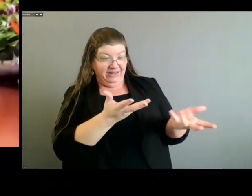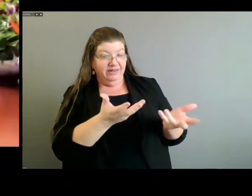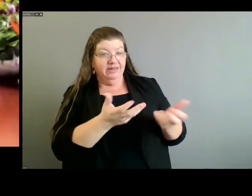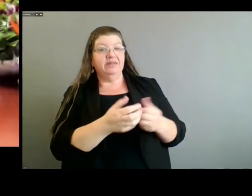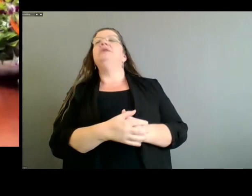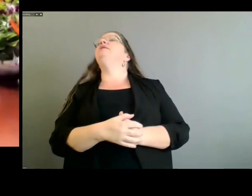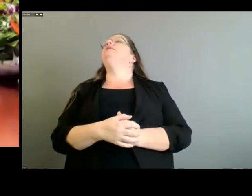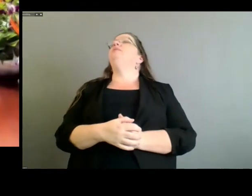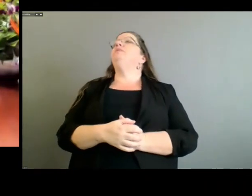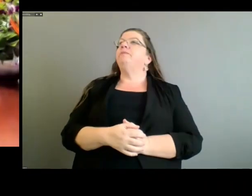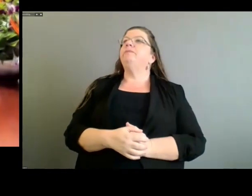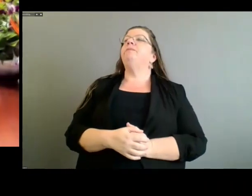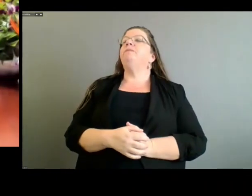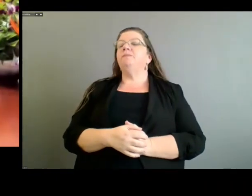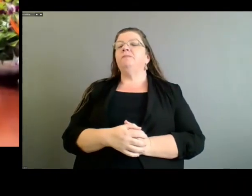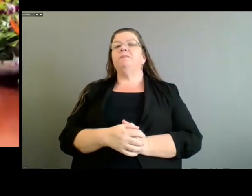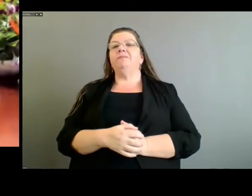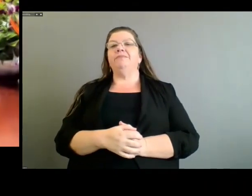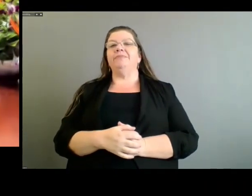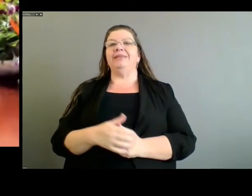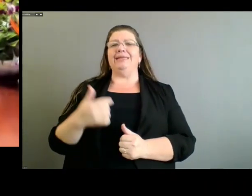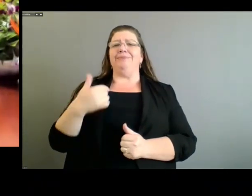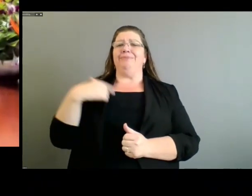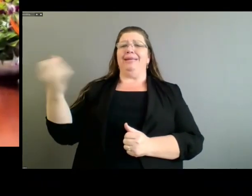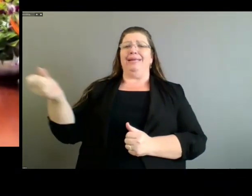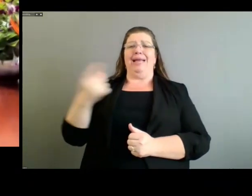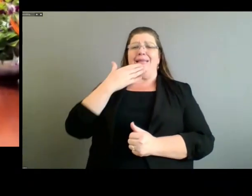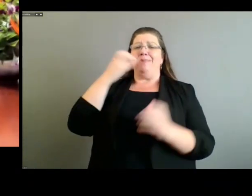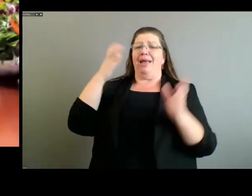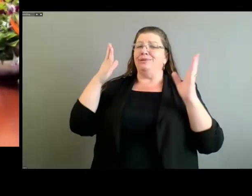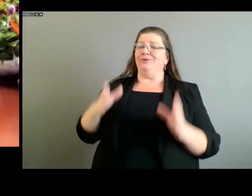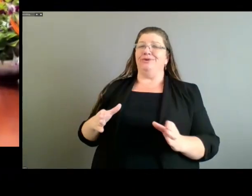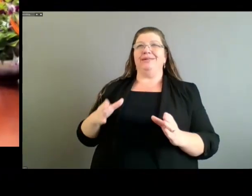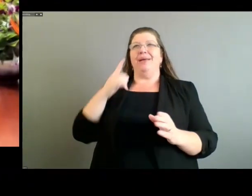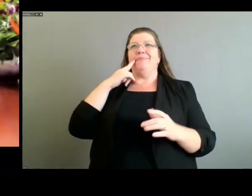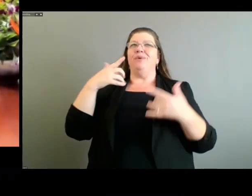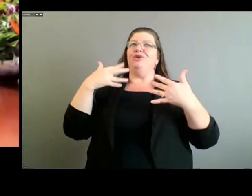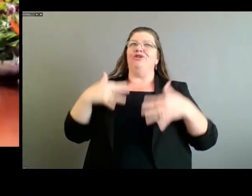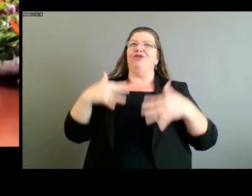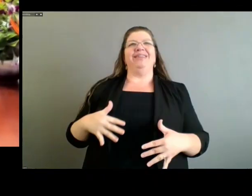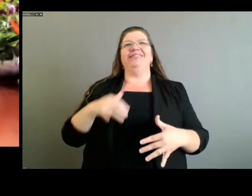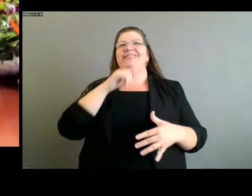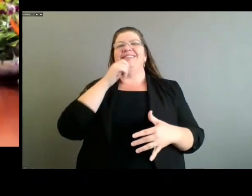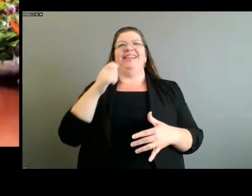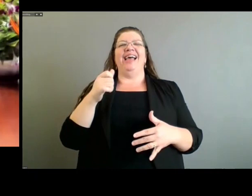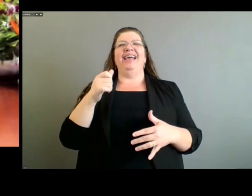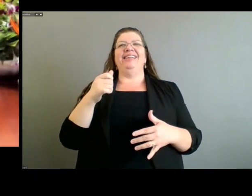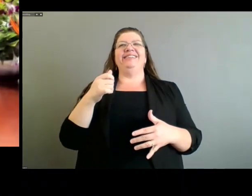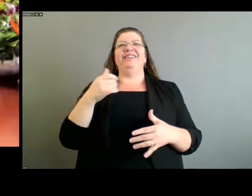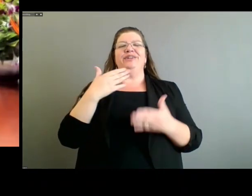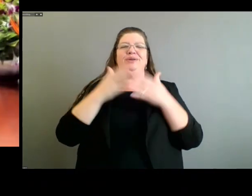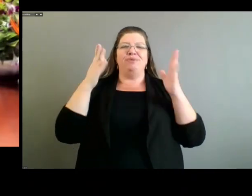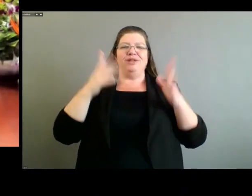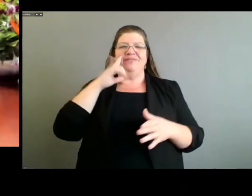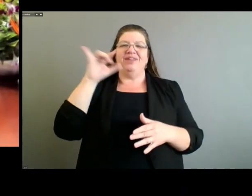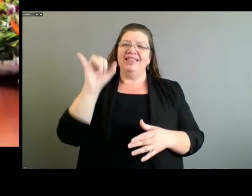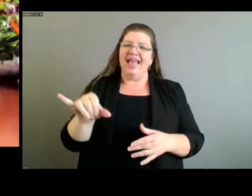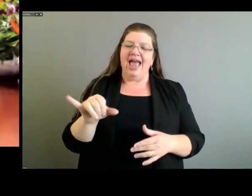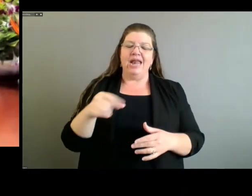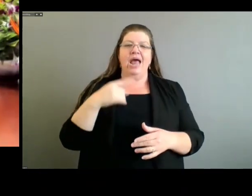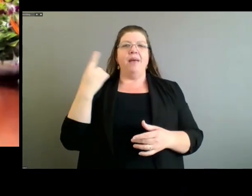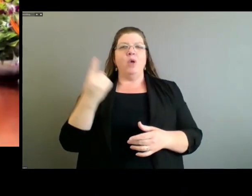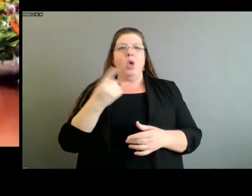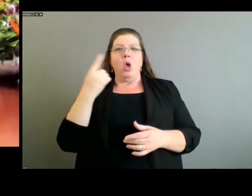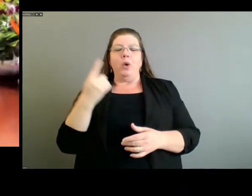I'm not the best person to ask about getting nervous around cases. I'm always